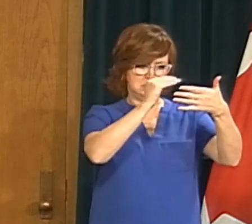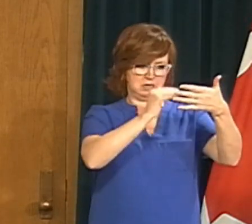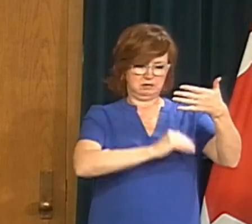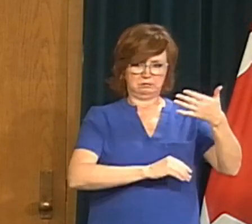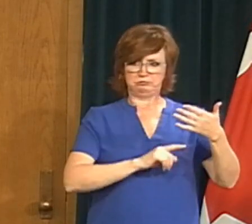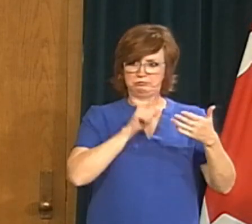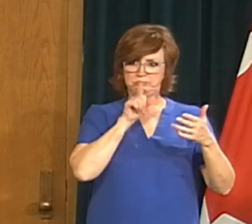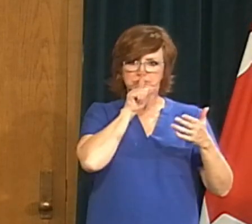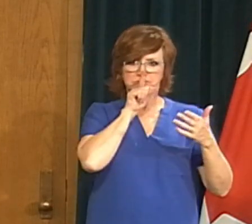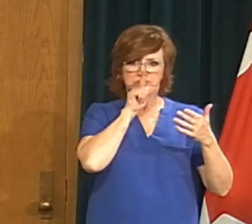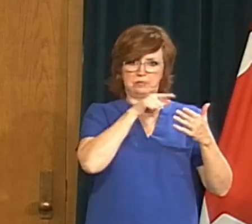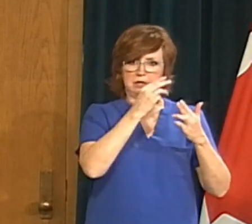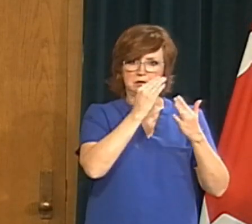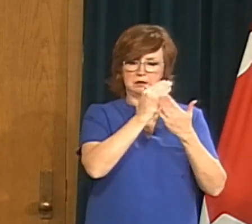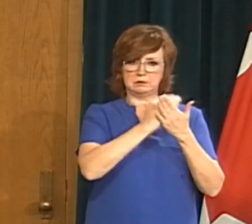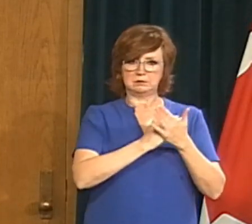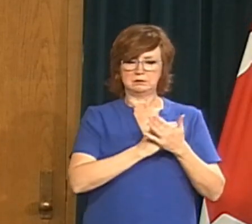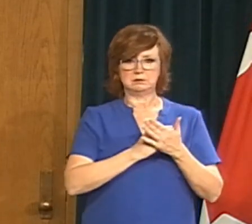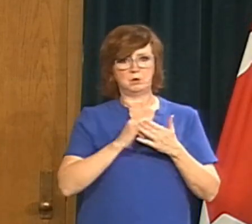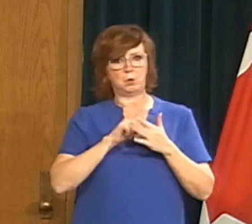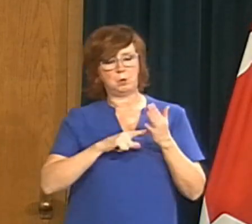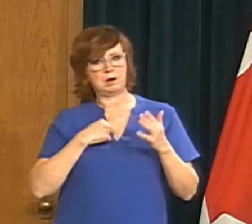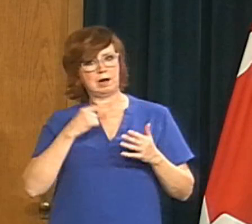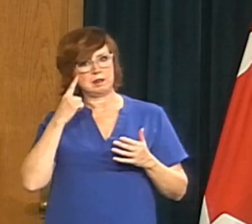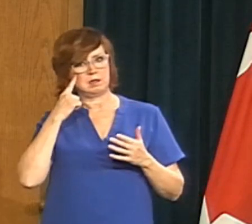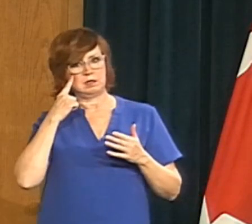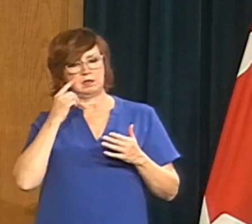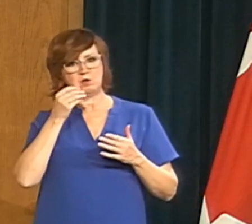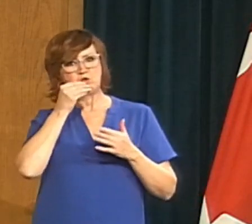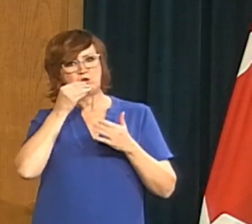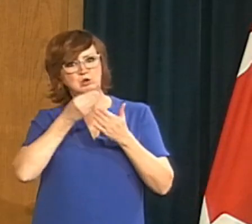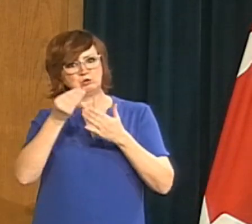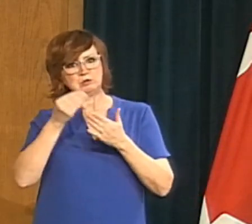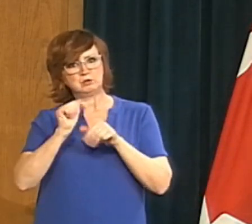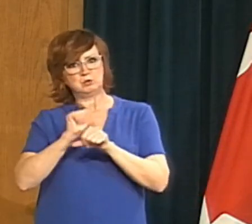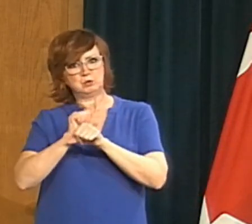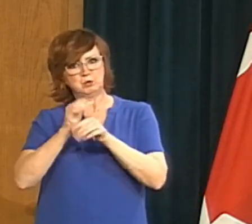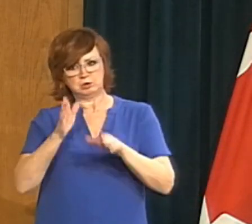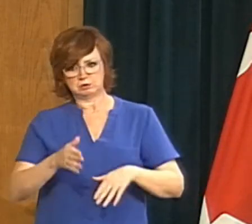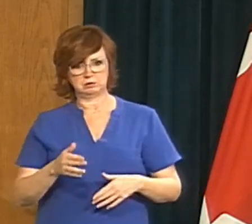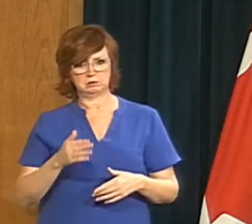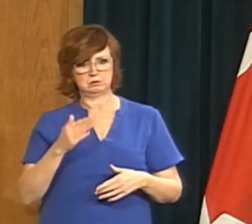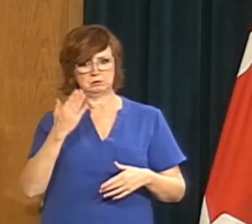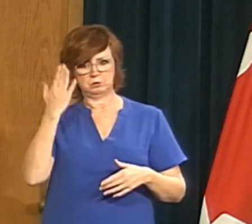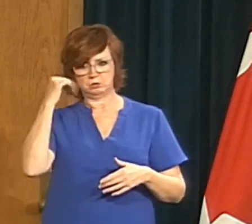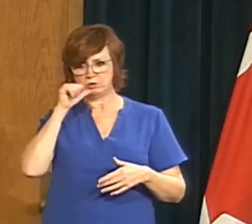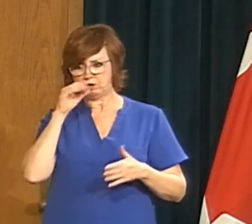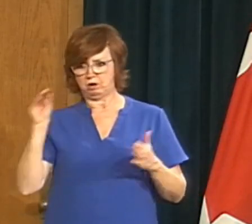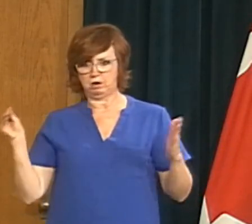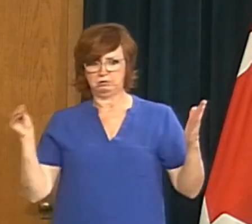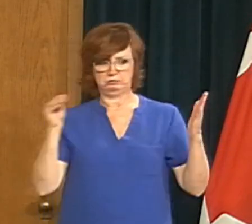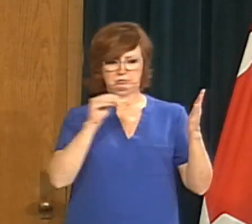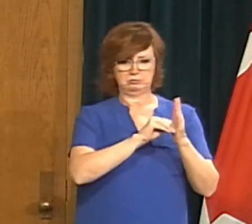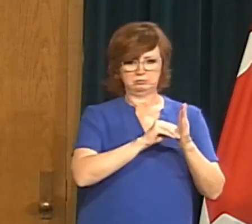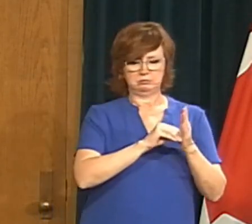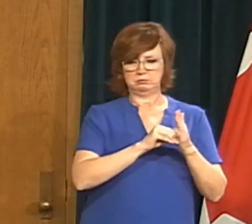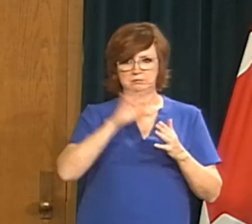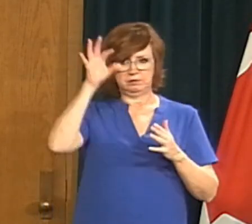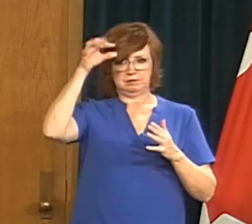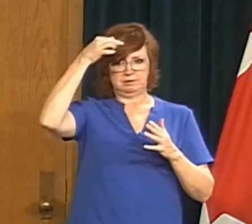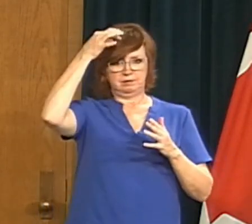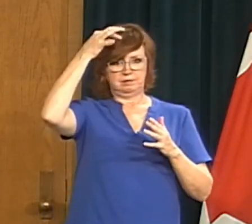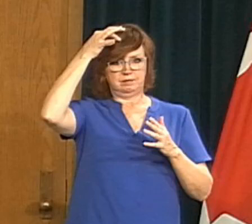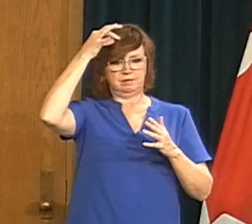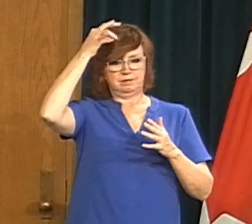workers. I'm just wondering why you chose not to include them. Even if they aren't in the federal list, you're